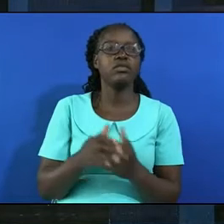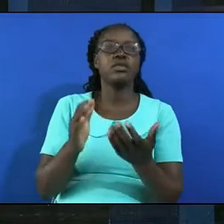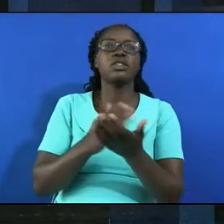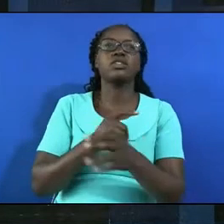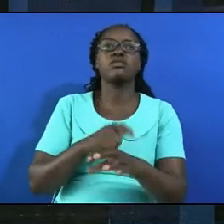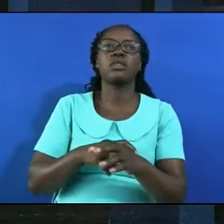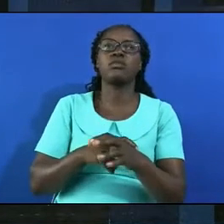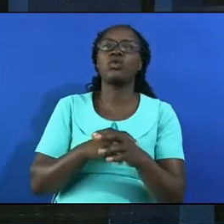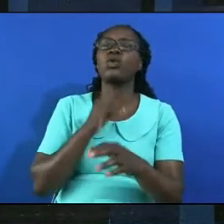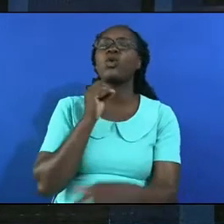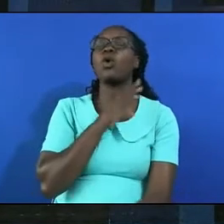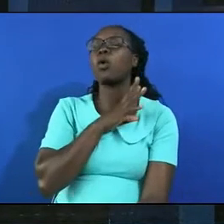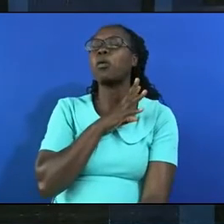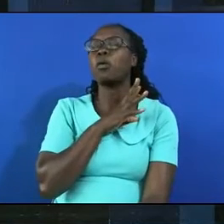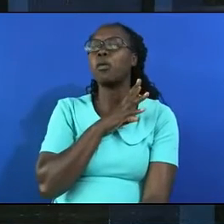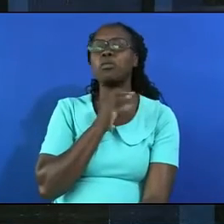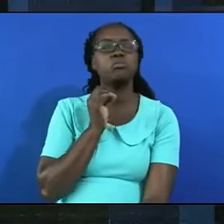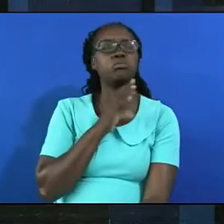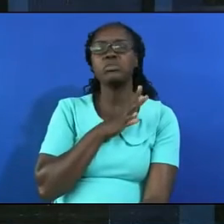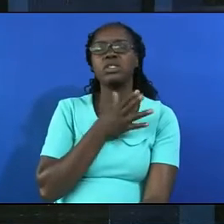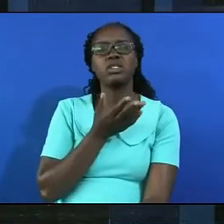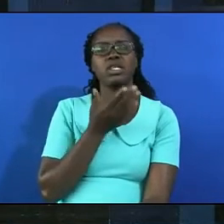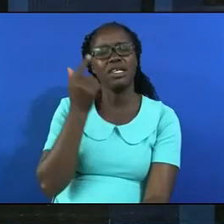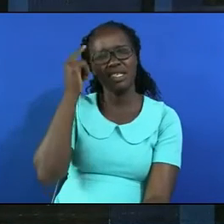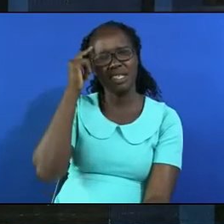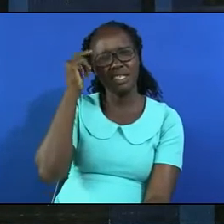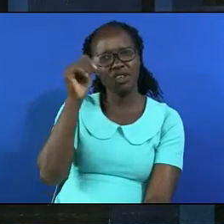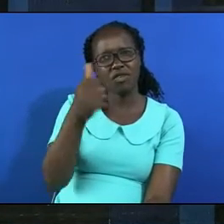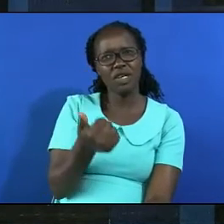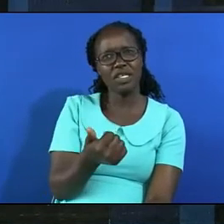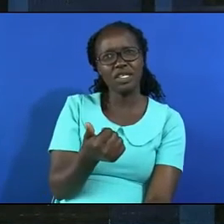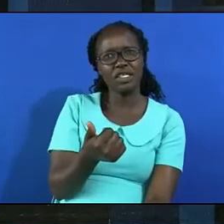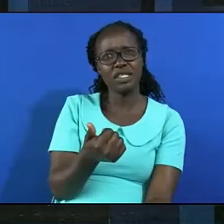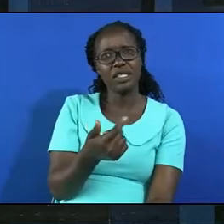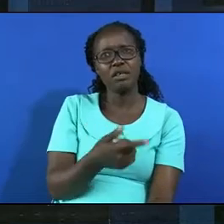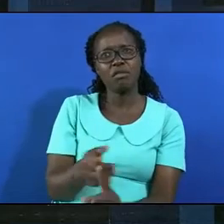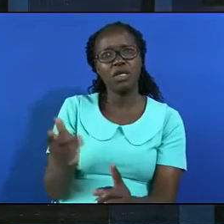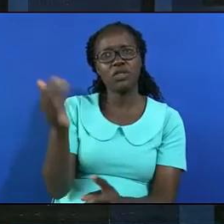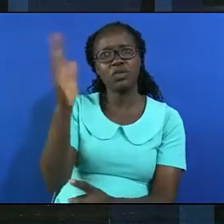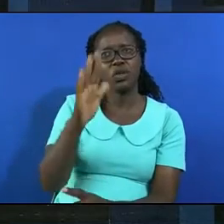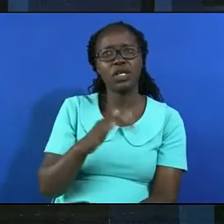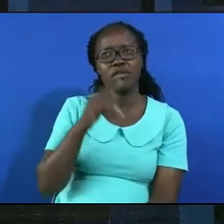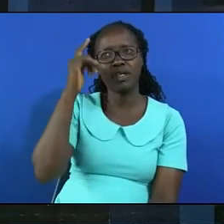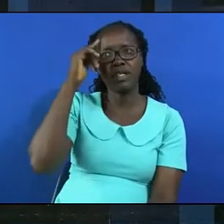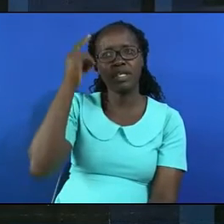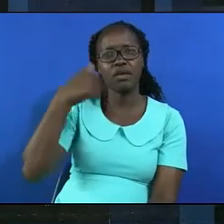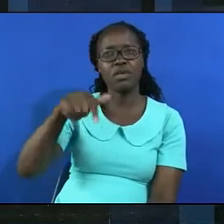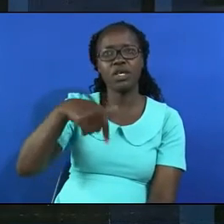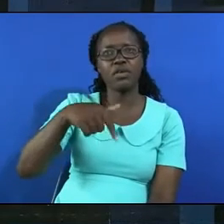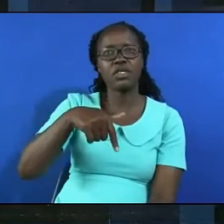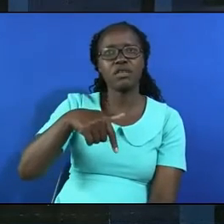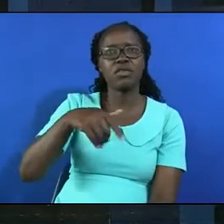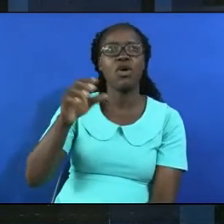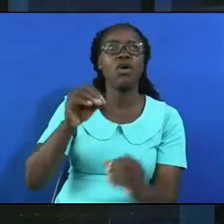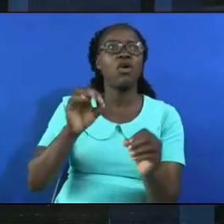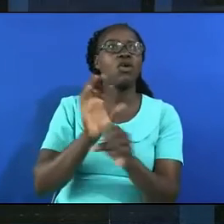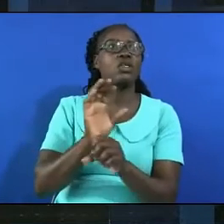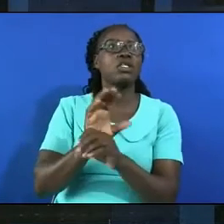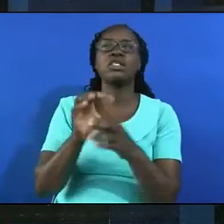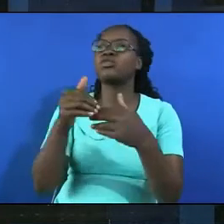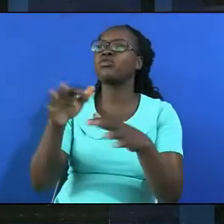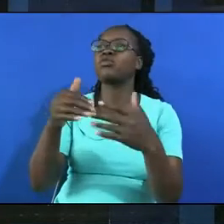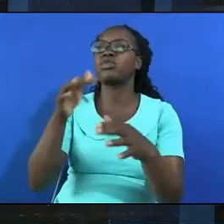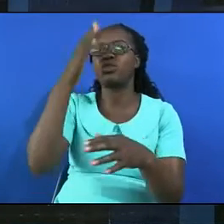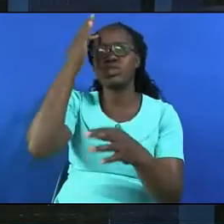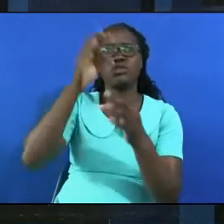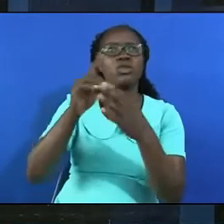Sometimes when we complain thinking of others, but we never think about ourselves. Oh, the church is really losing